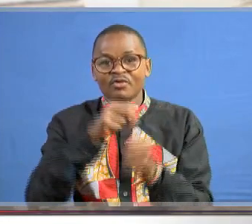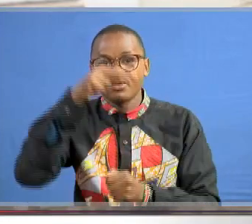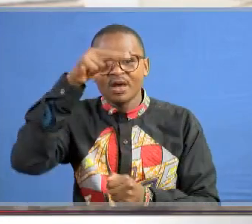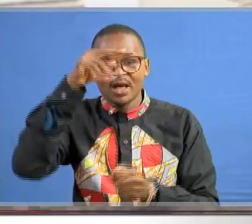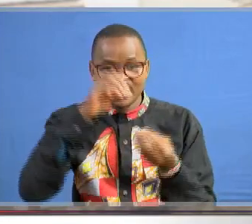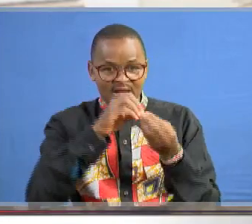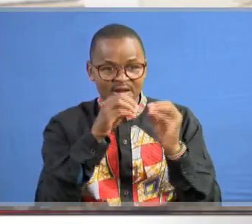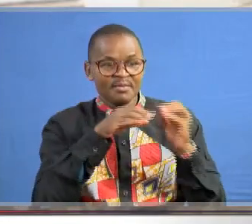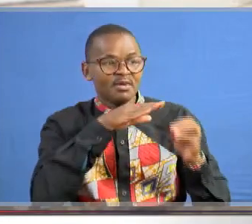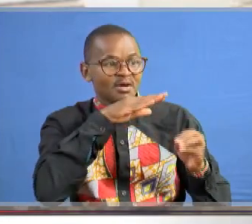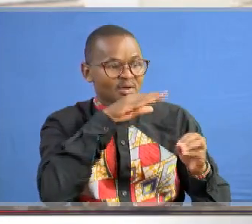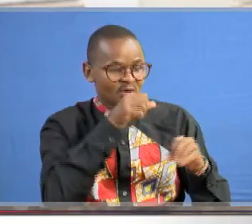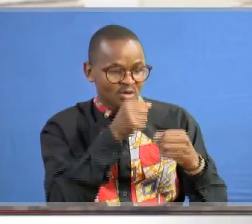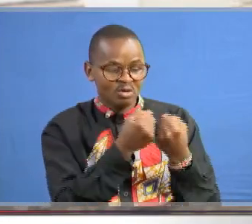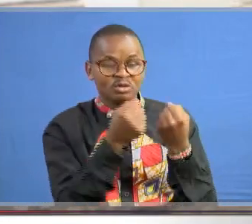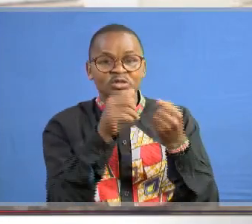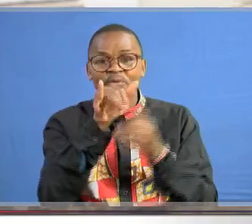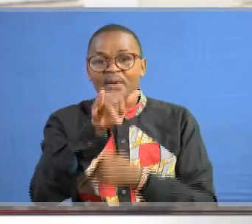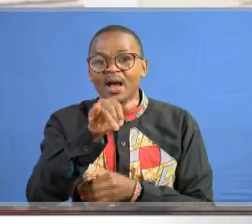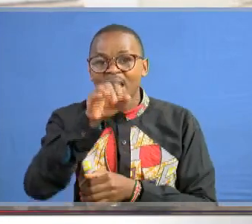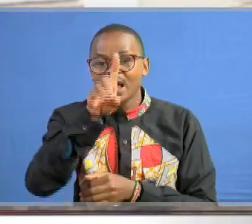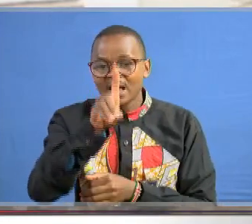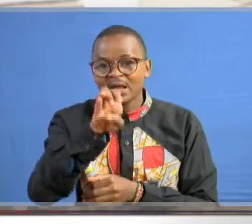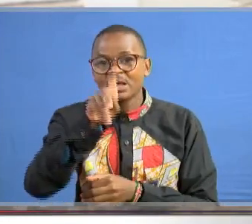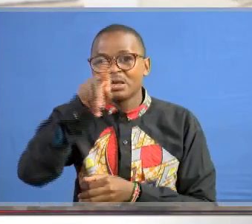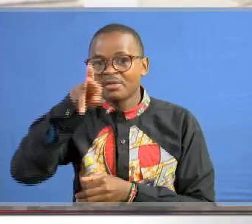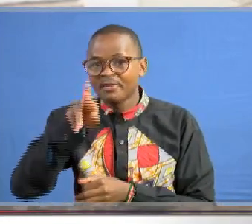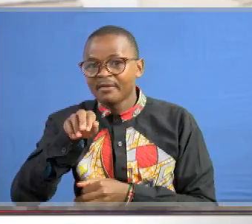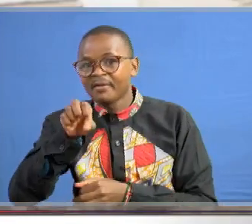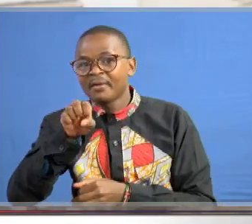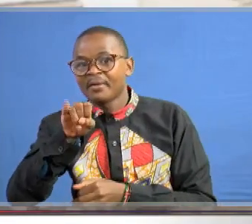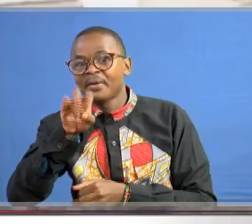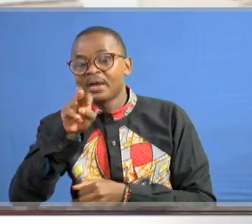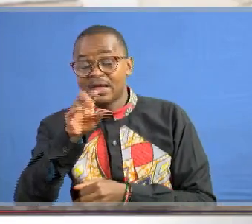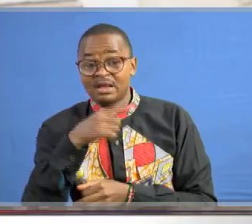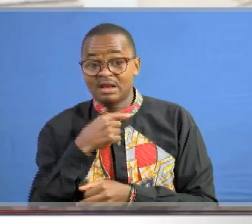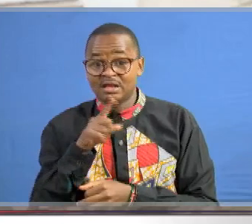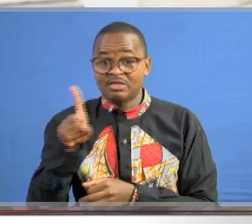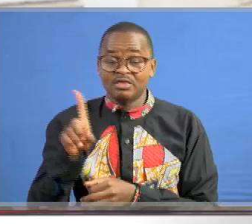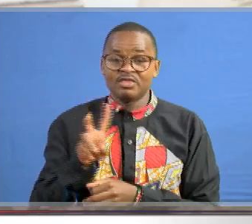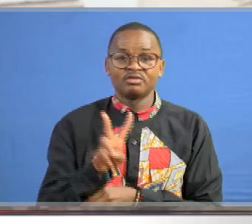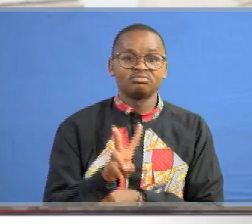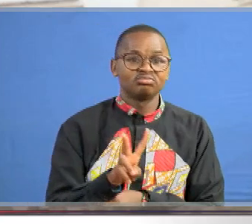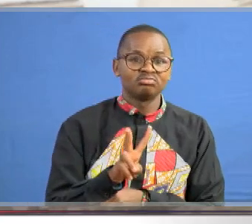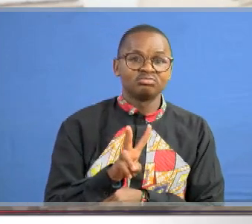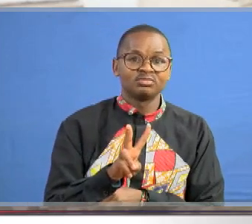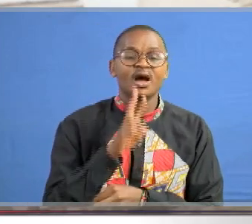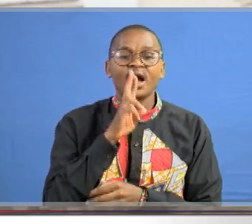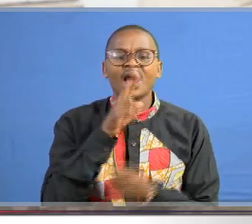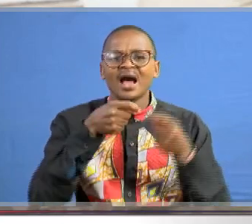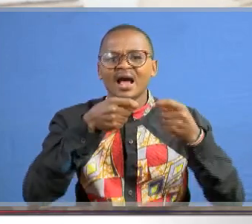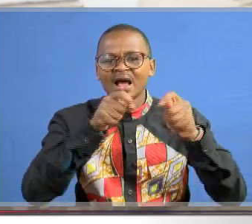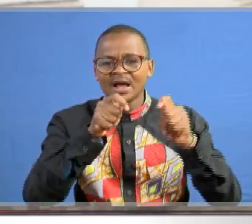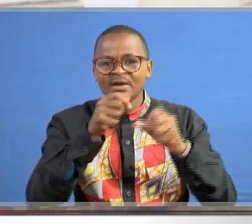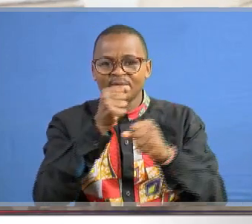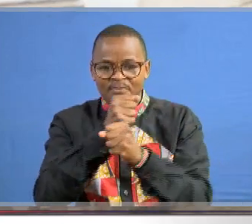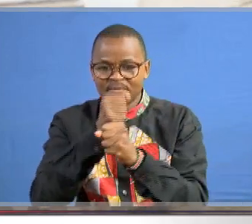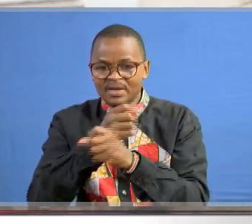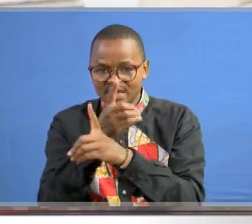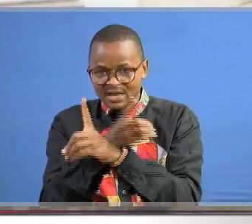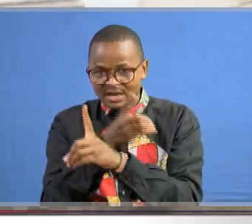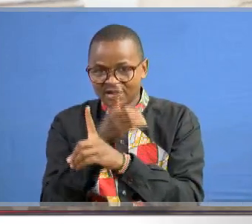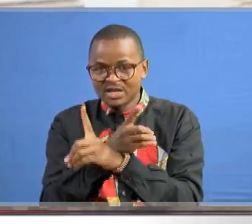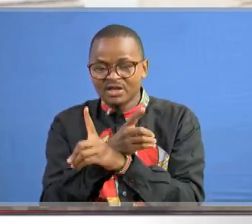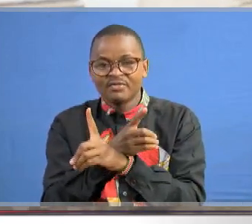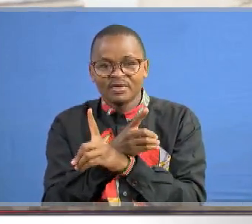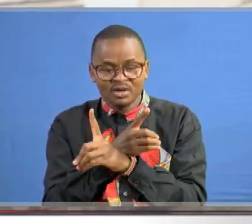number of deaths caused by depression, Kenyans like Emily Wairimu and Hellen Kanyora are trying to make a difference in a